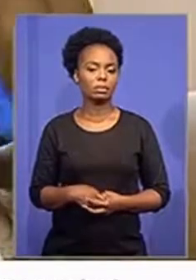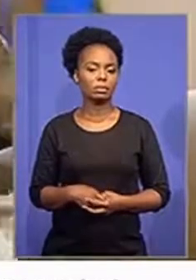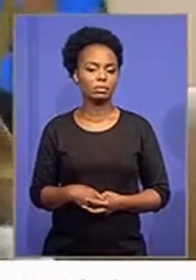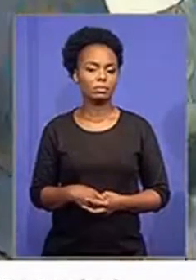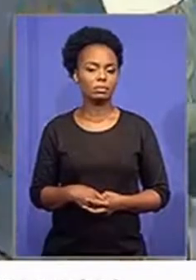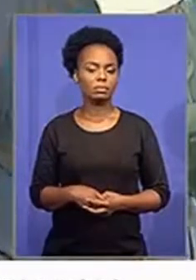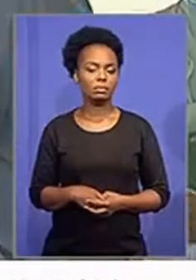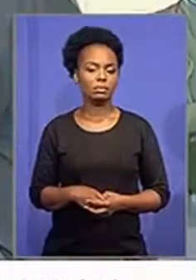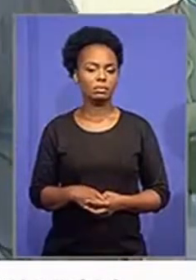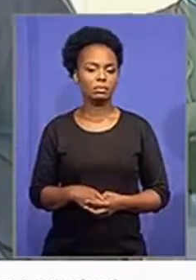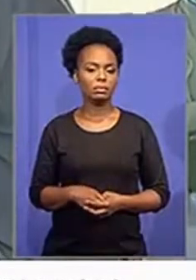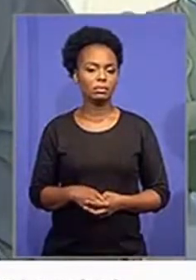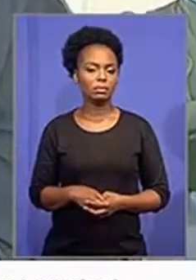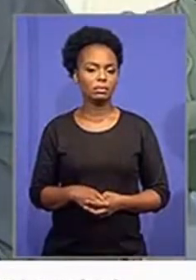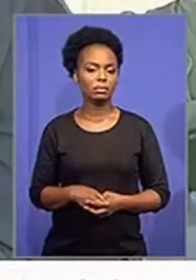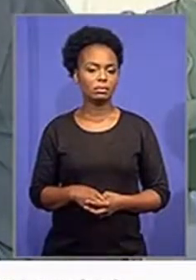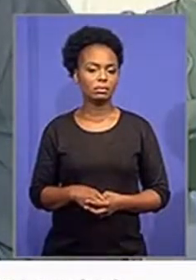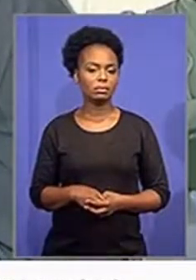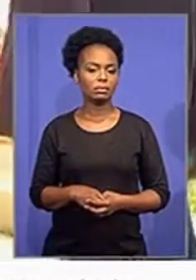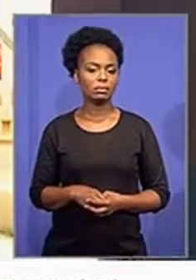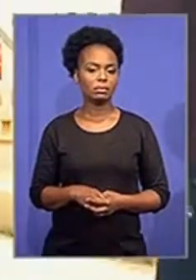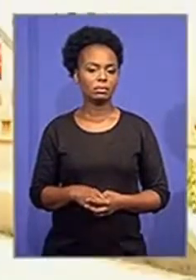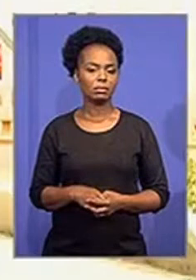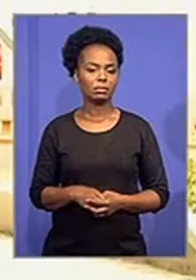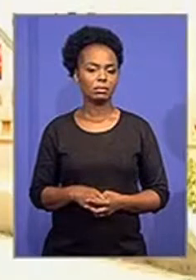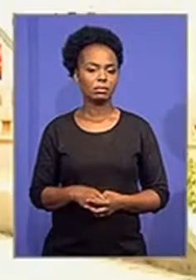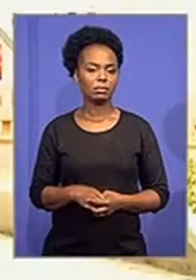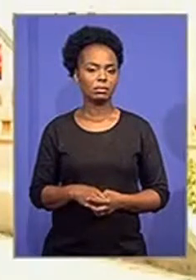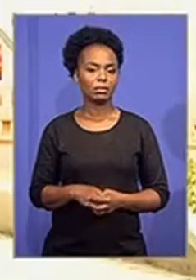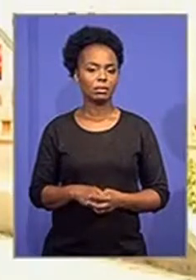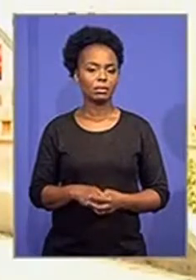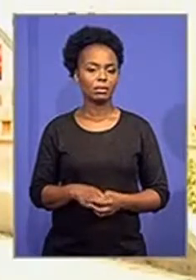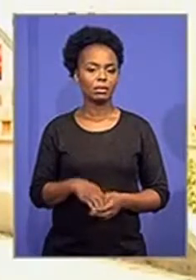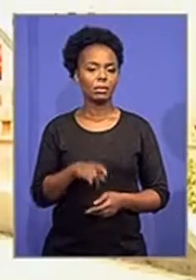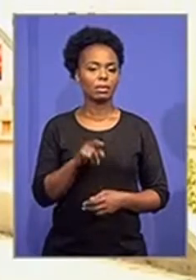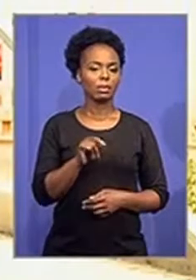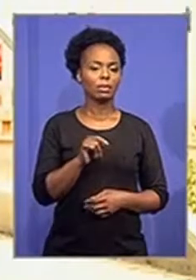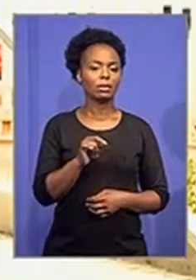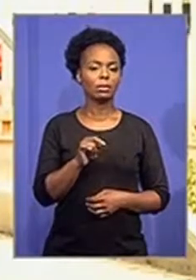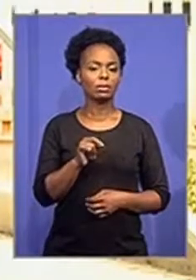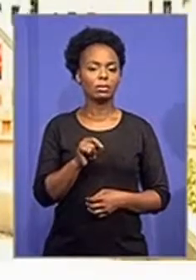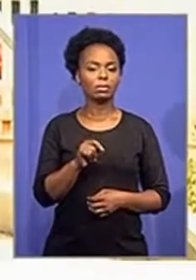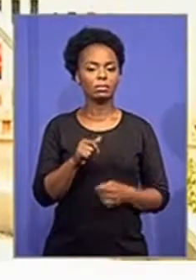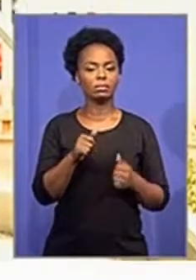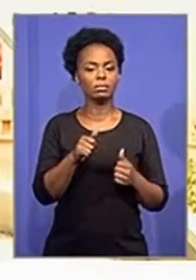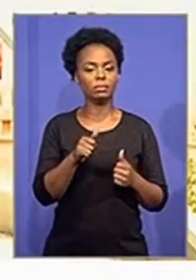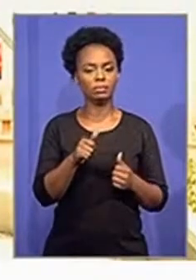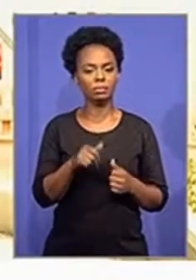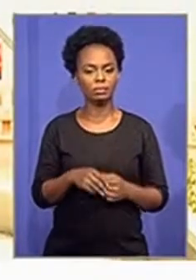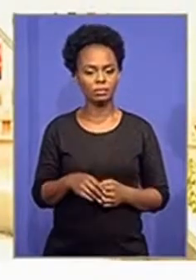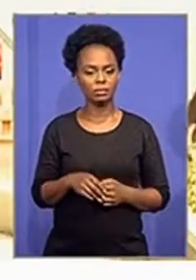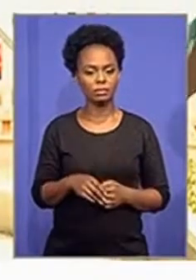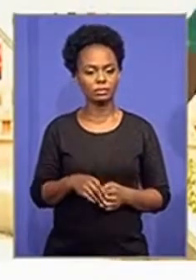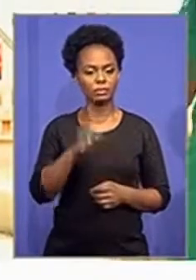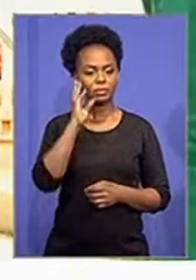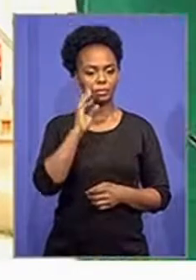ho entwa ke mokgwa o potlakileng wa ho fokotsa tshwaetso. Re lenda e ke beo bongwa ba ba tshireletsegileng. Ka